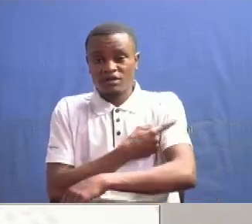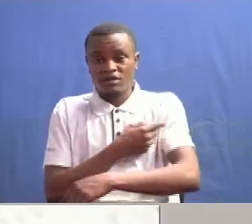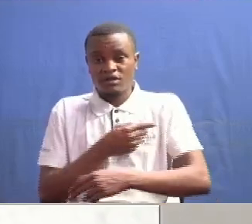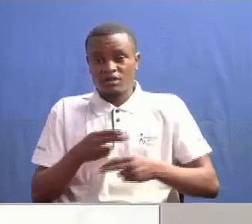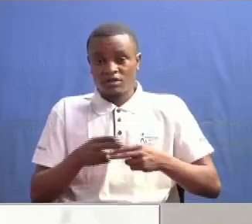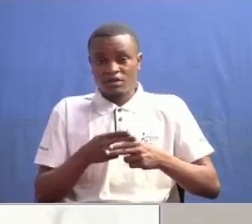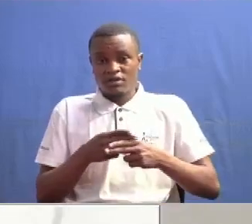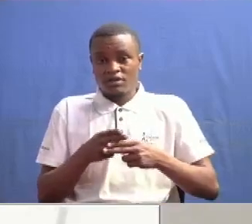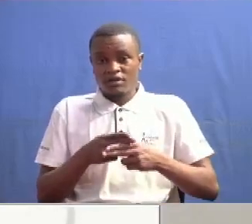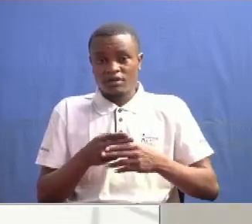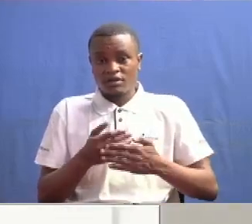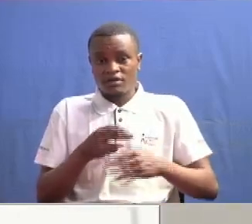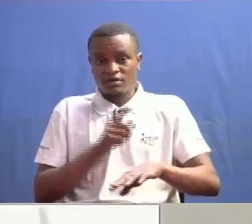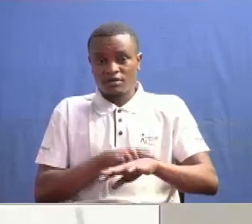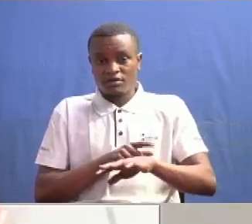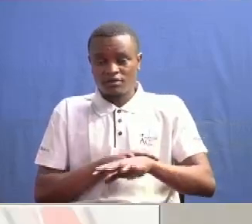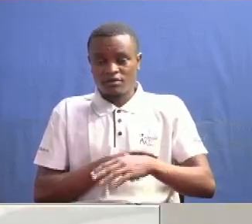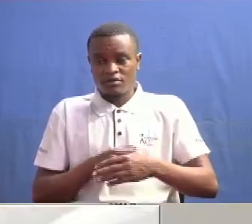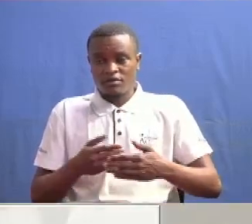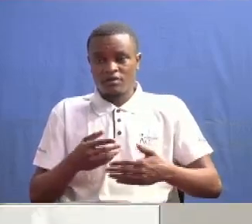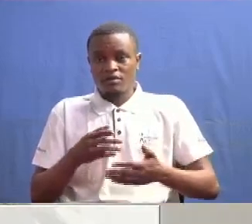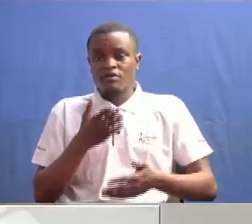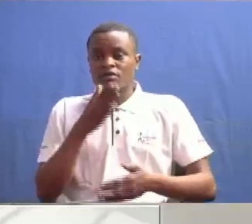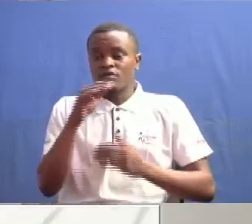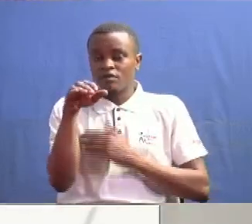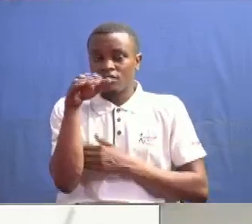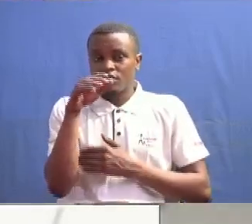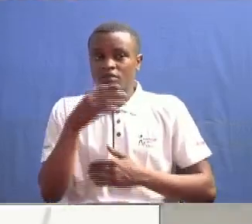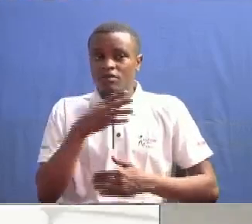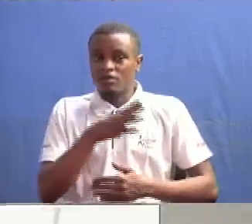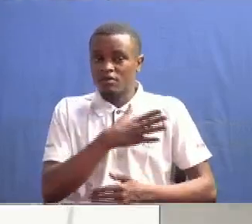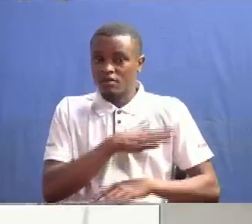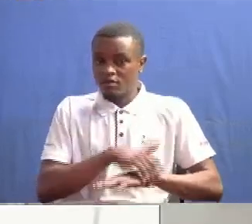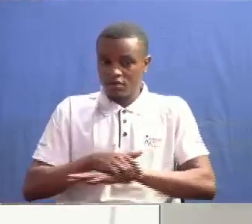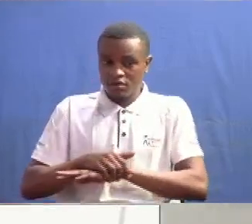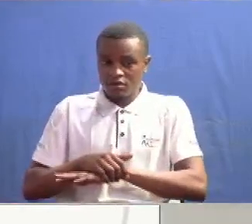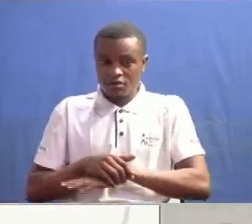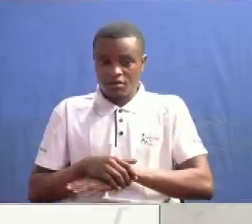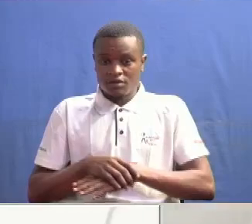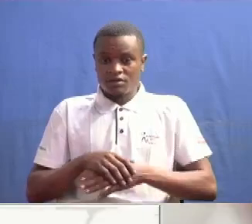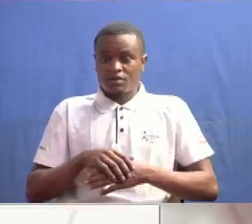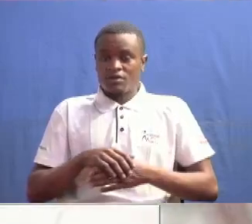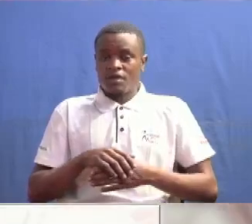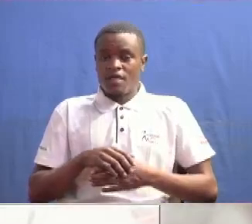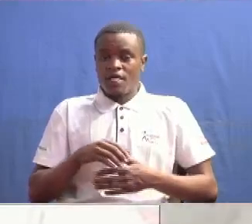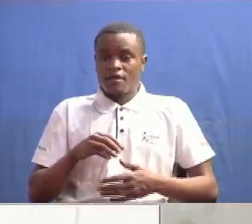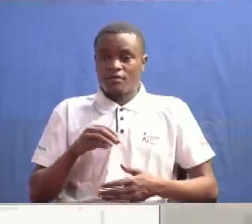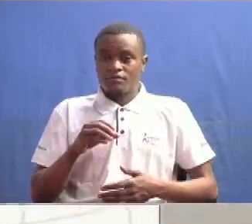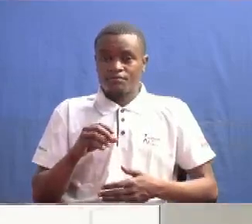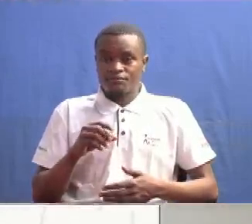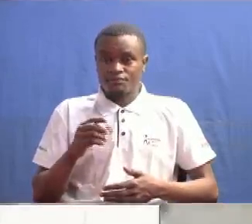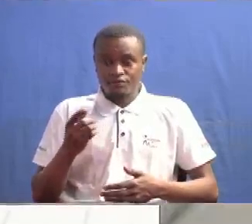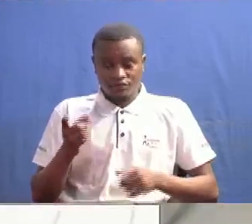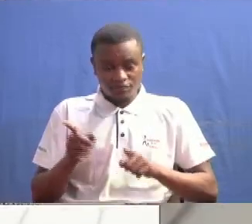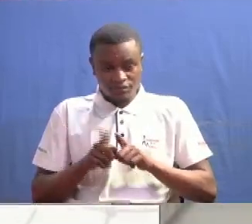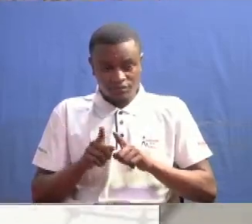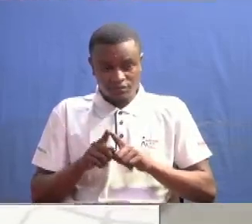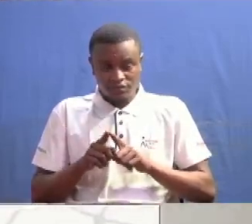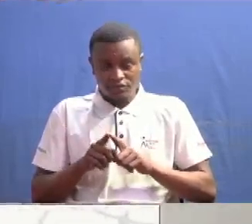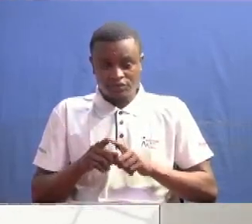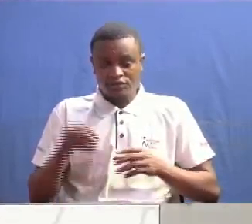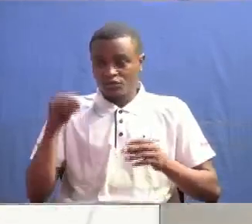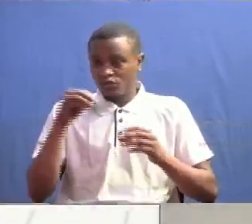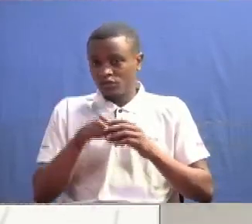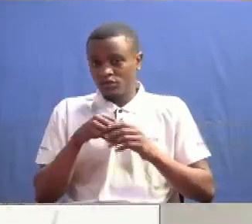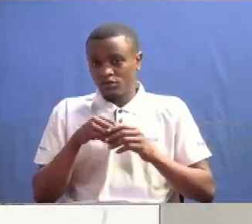for them to get a cochlear implant. A cochlear implant is an electrode. It's an electronic wire,